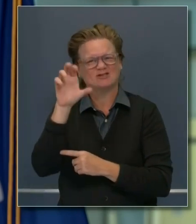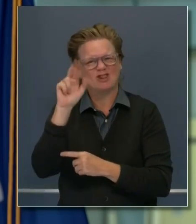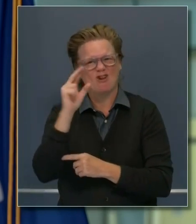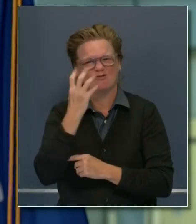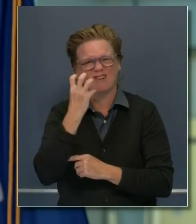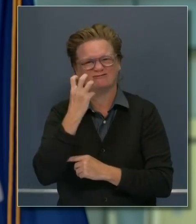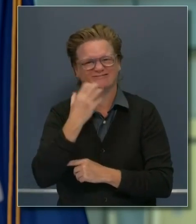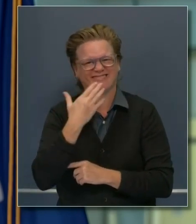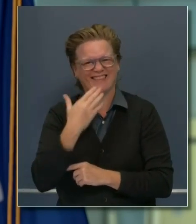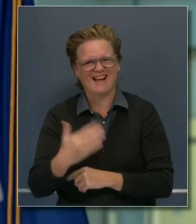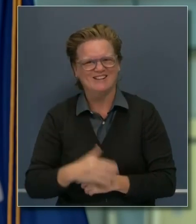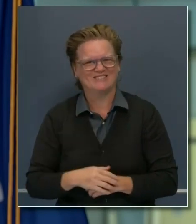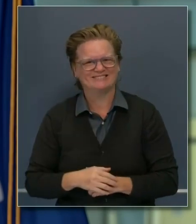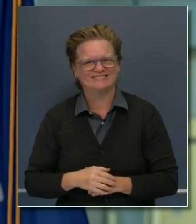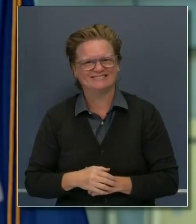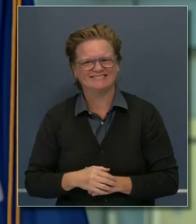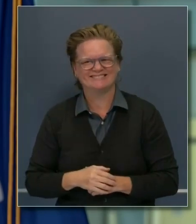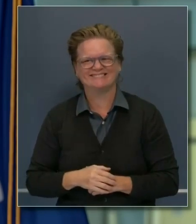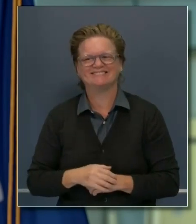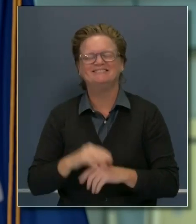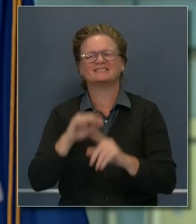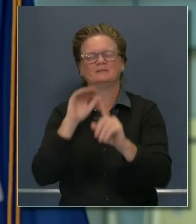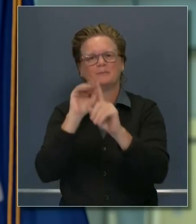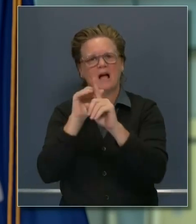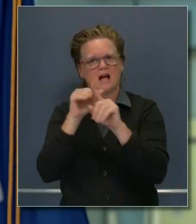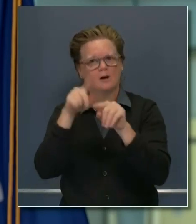today, reminding all of us the importance,